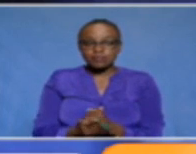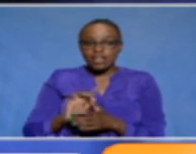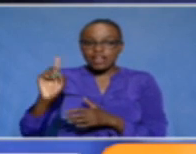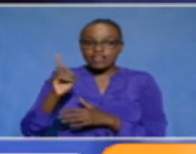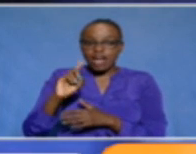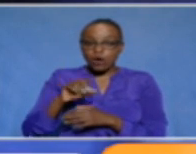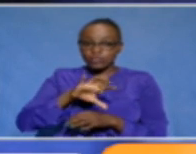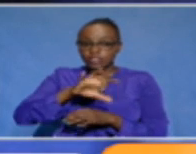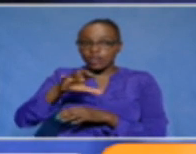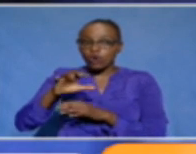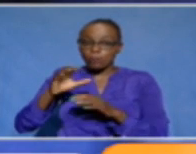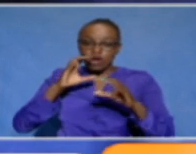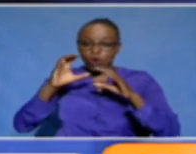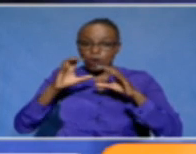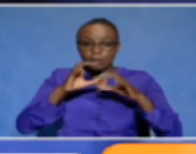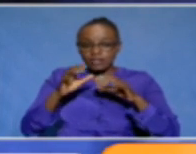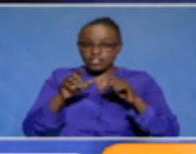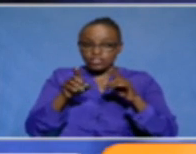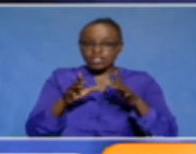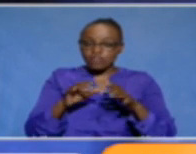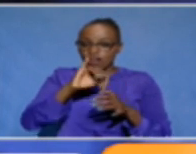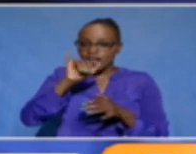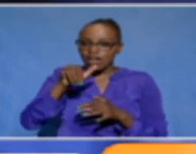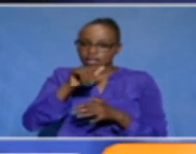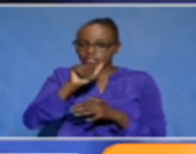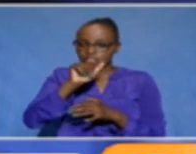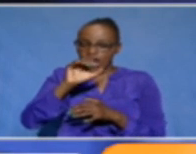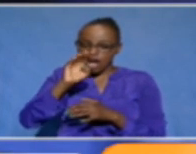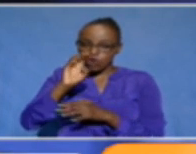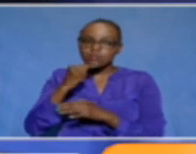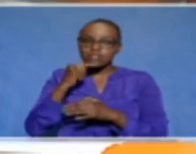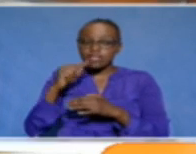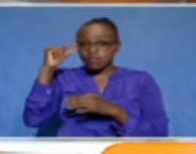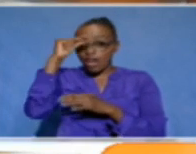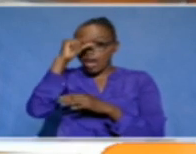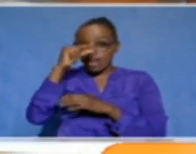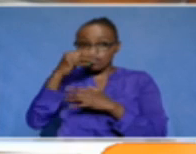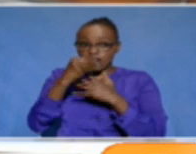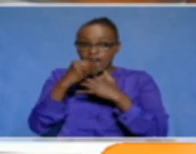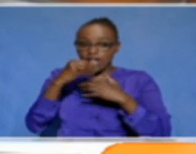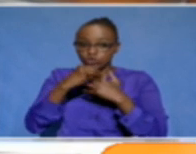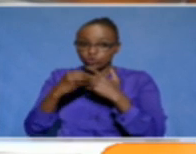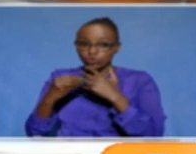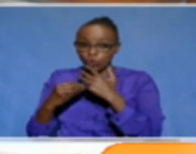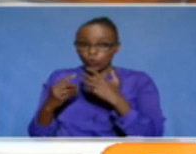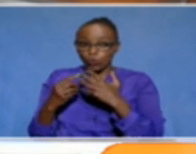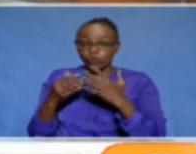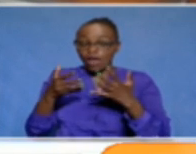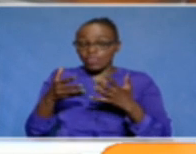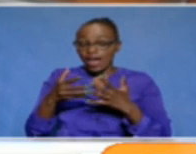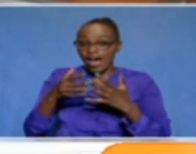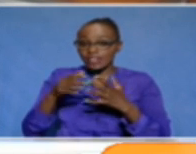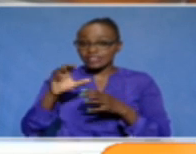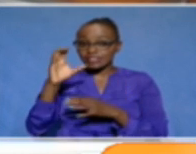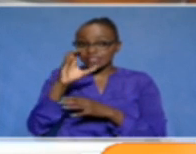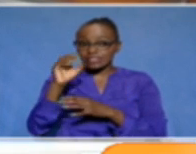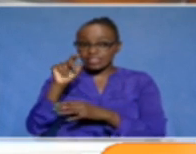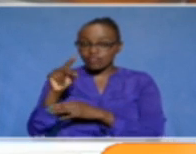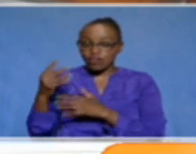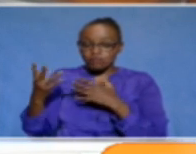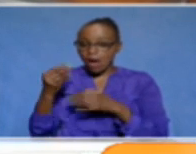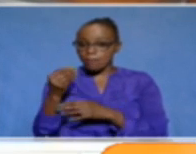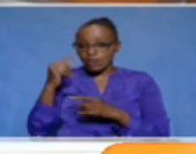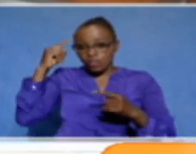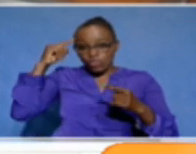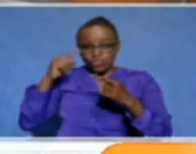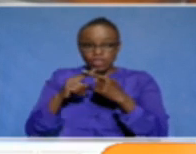Nairobi County Communications Director Jacob Elkana says Governor Mike Sonko carried to Citizen Television Studio money meant